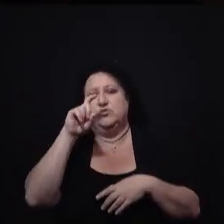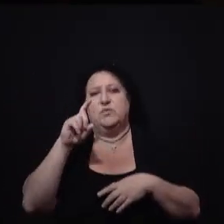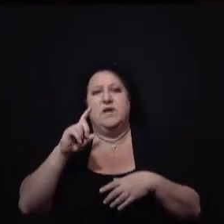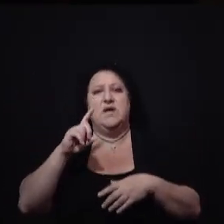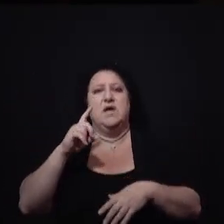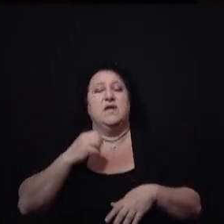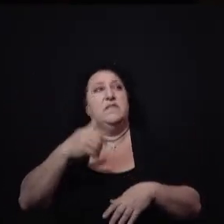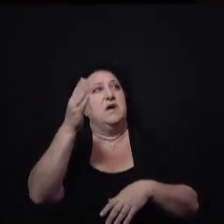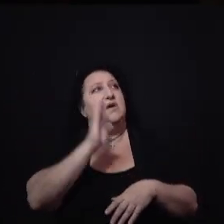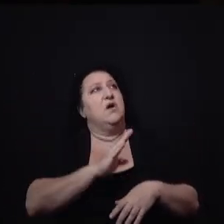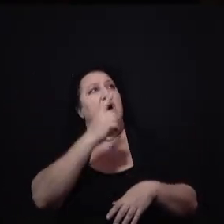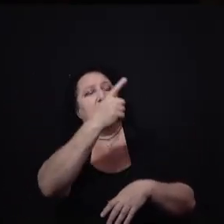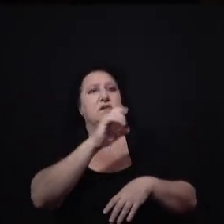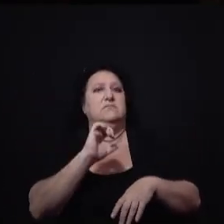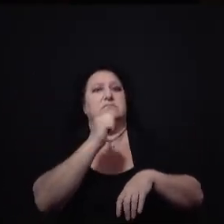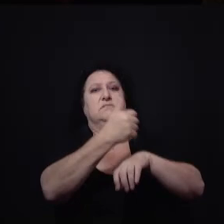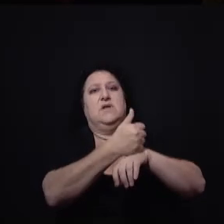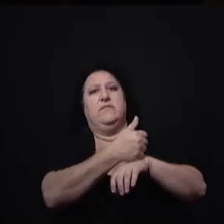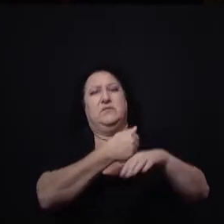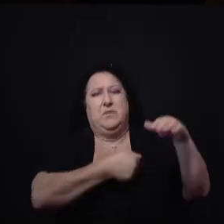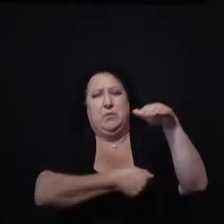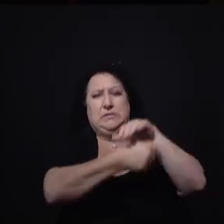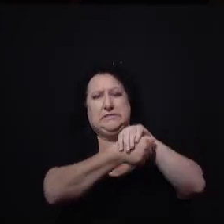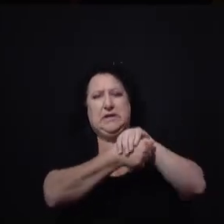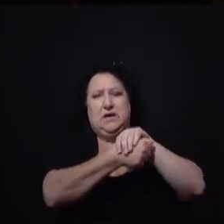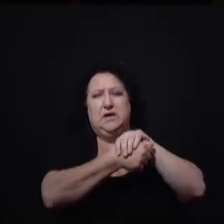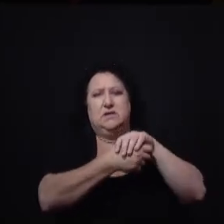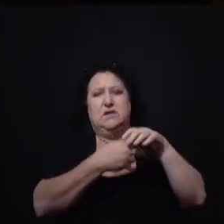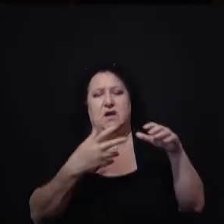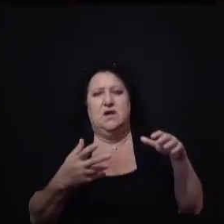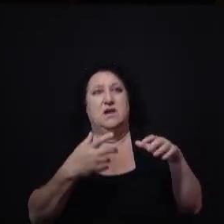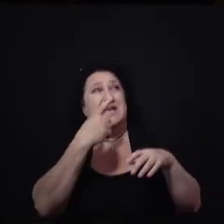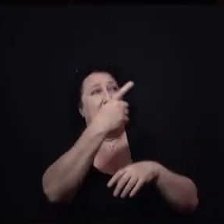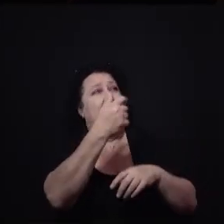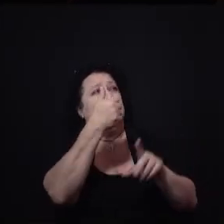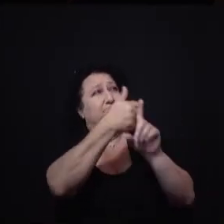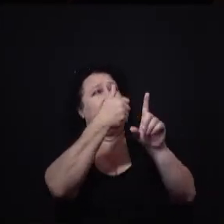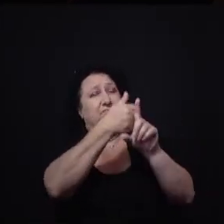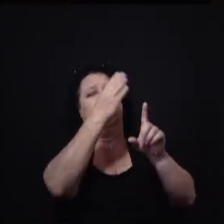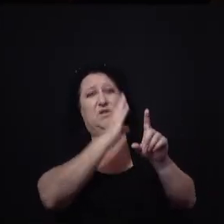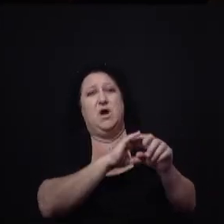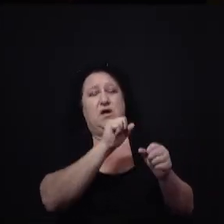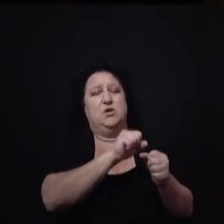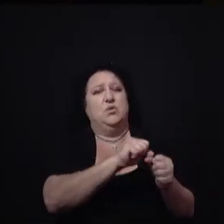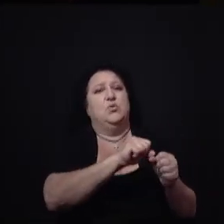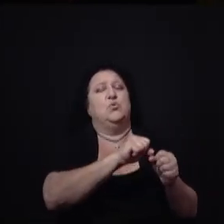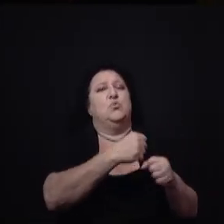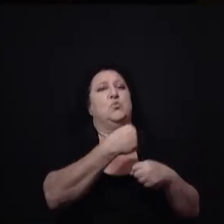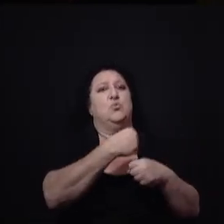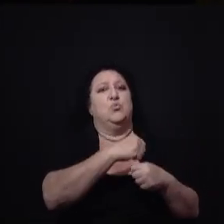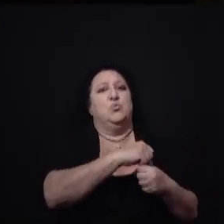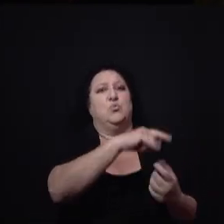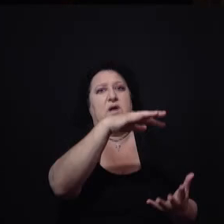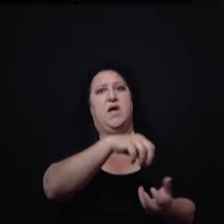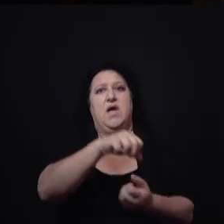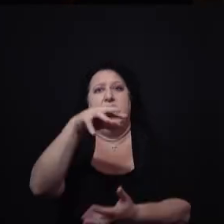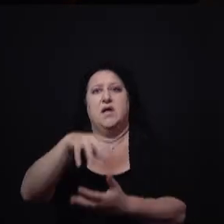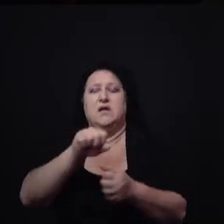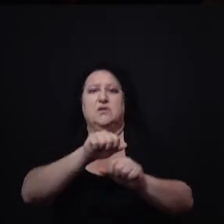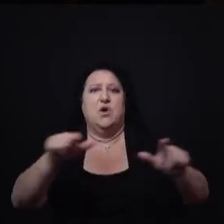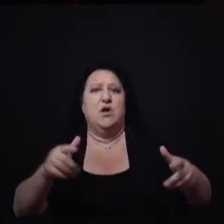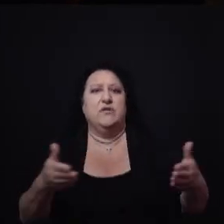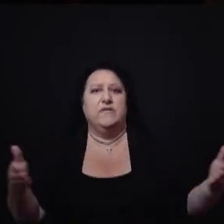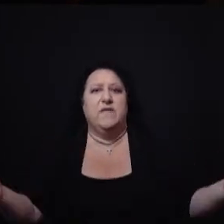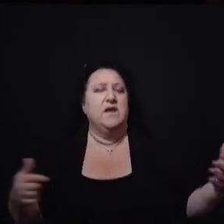in God, who created all things, so that through the church, the wisdom of God in its rich